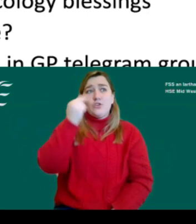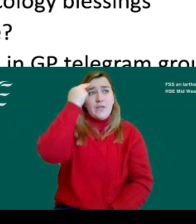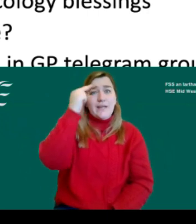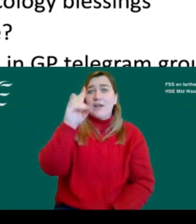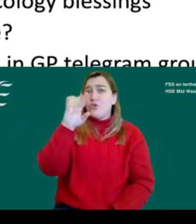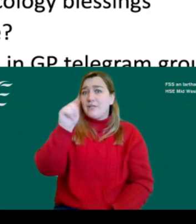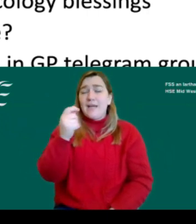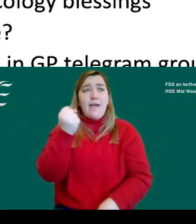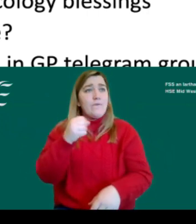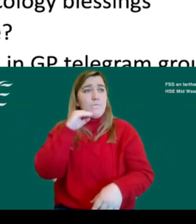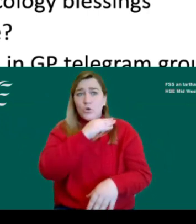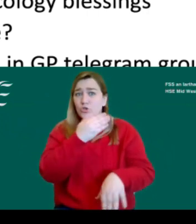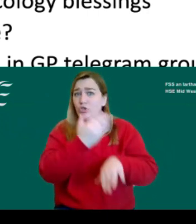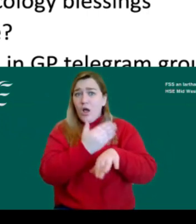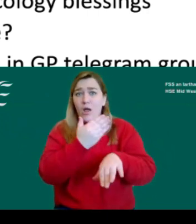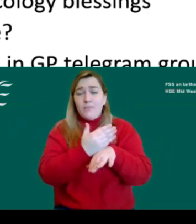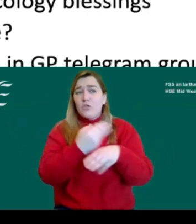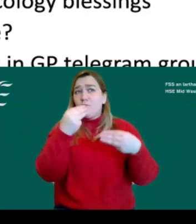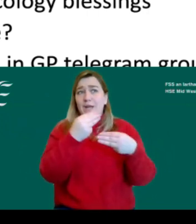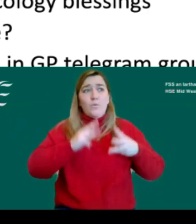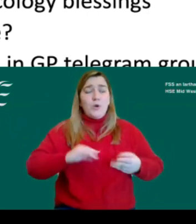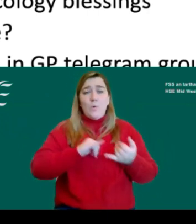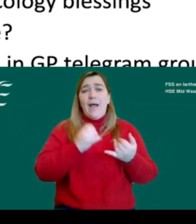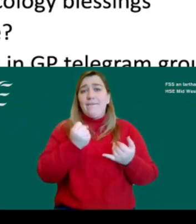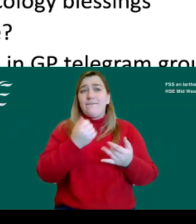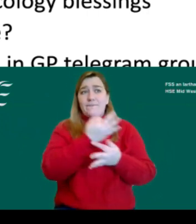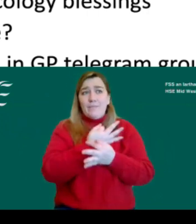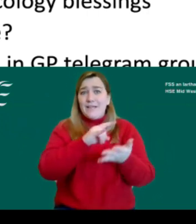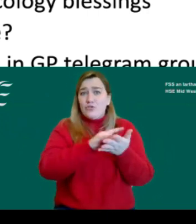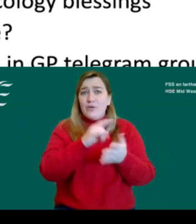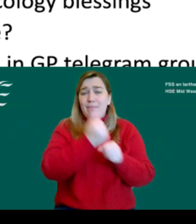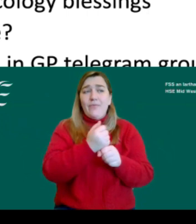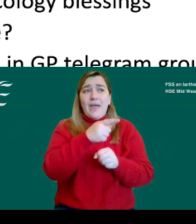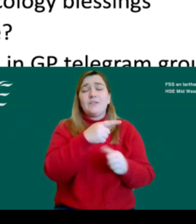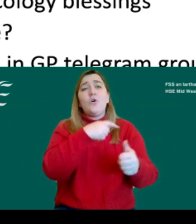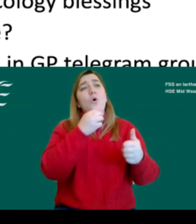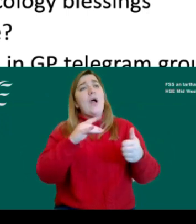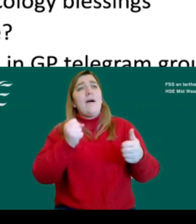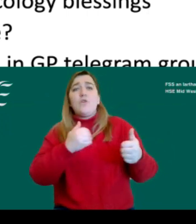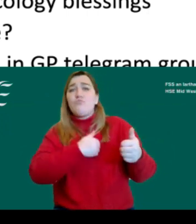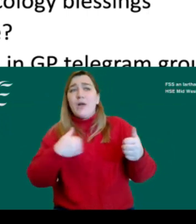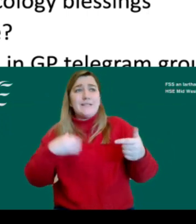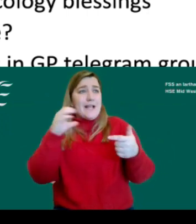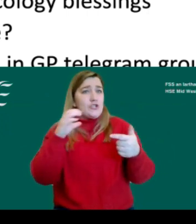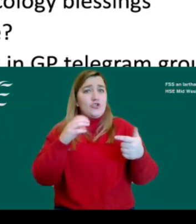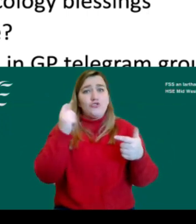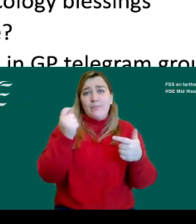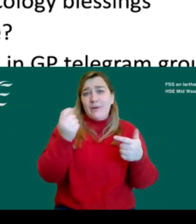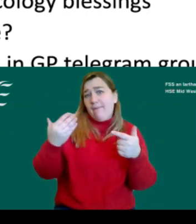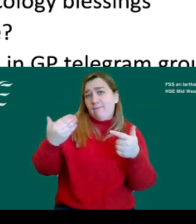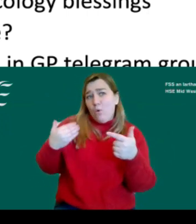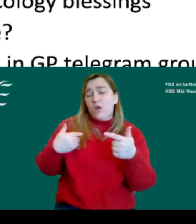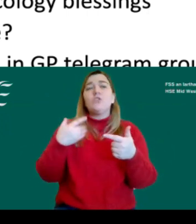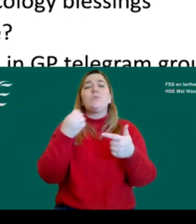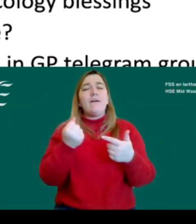have had breast cancer treatment and their cardiovascular risk. So there's often complex conversations that have to happen. And also in the oncology